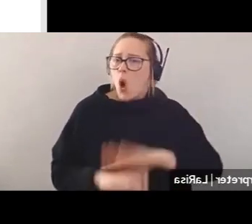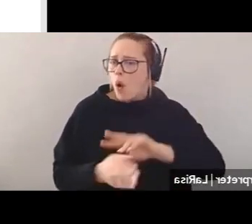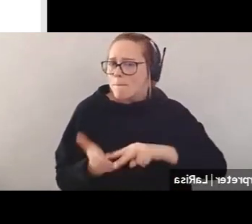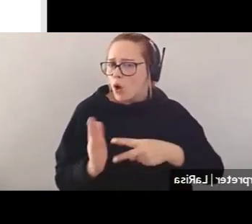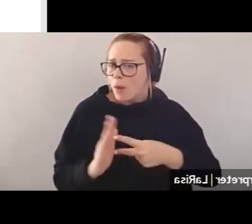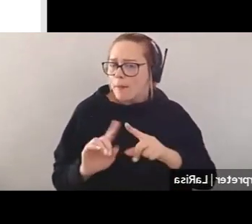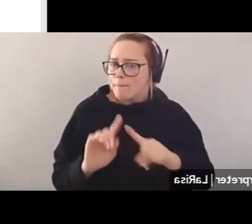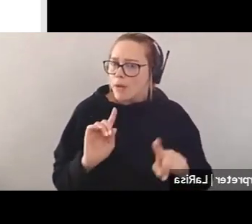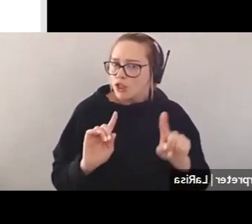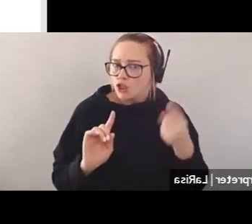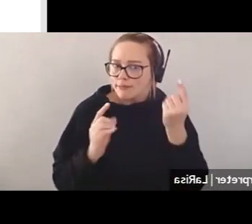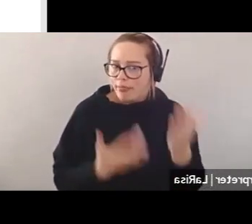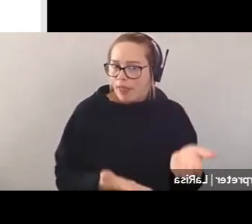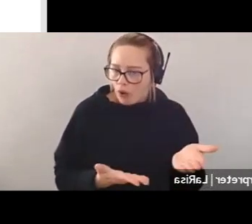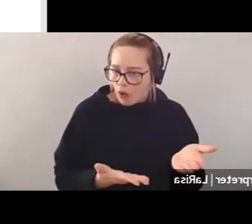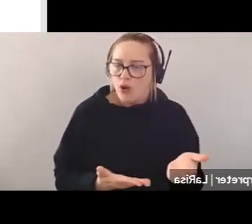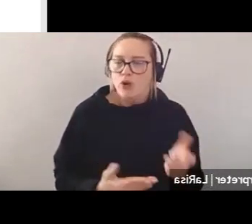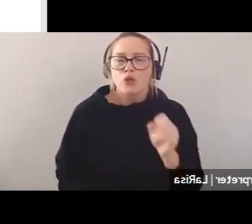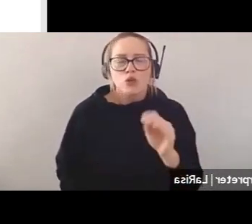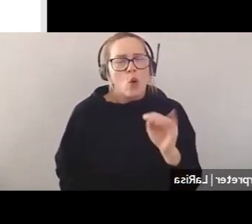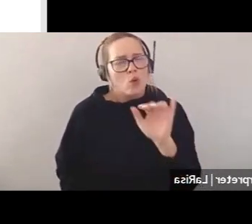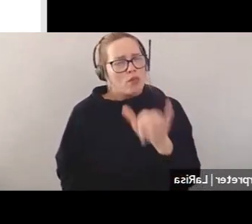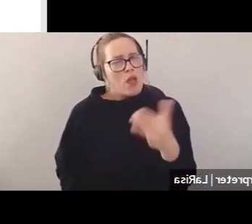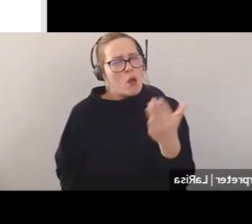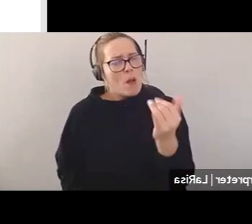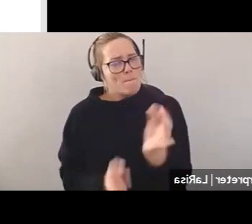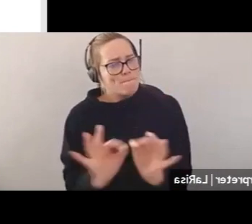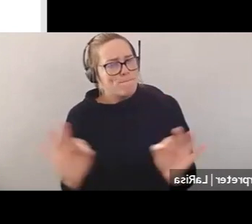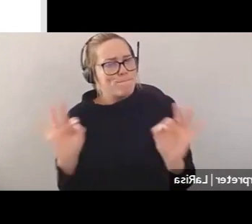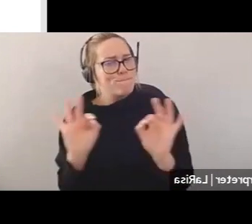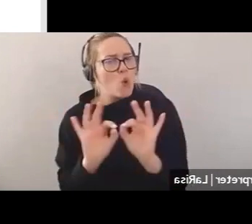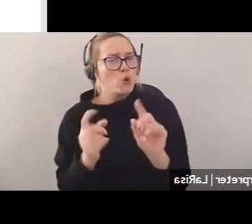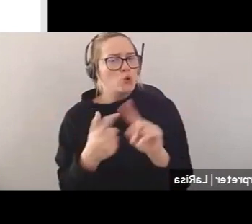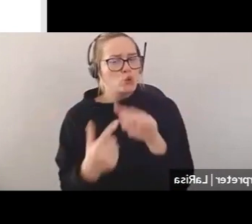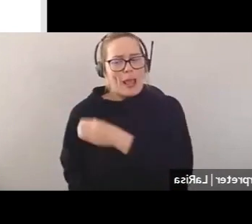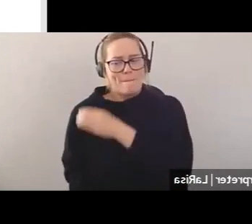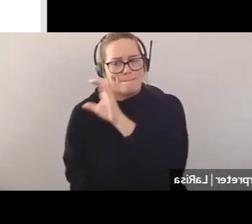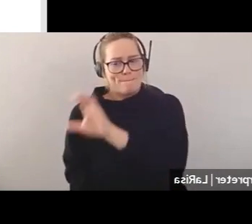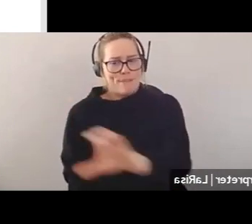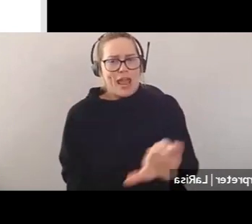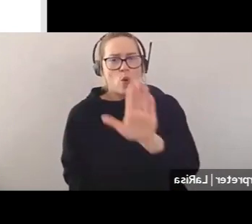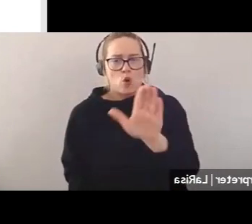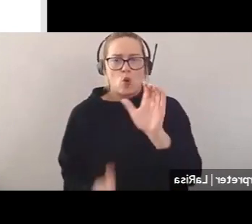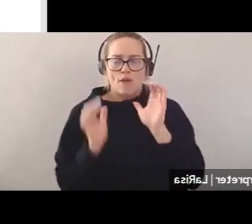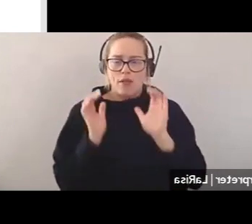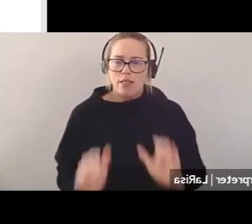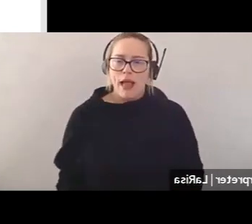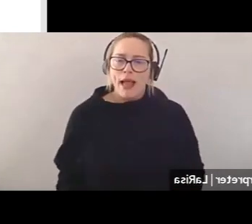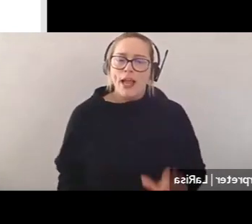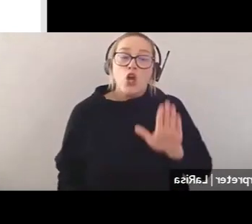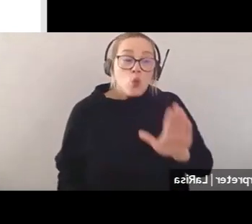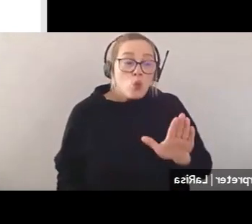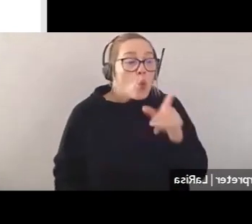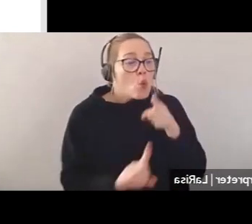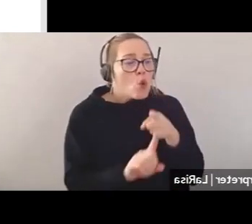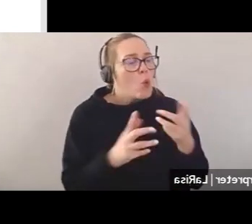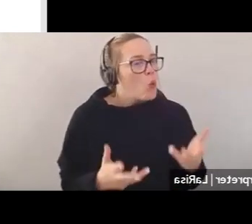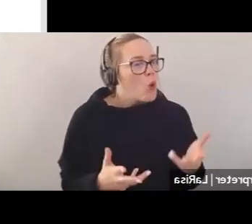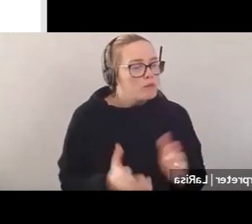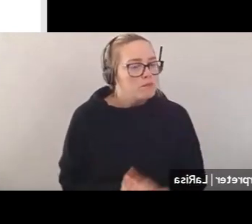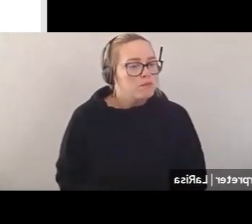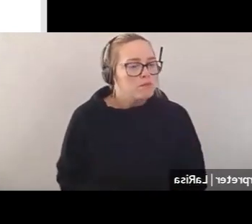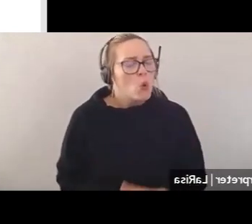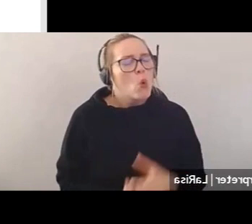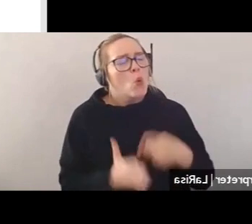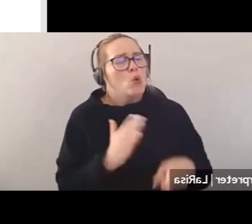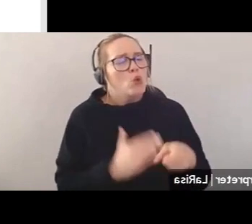as professionals and as people, open-ended questions allow us to empower our clients to know, what are your goals?